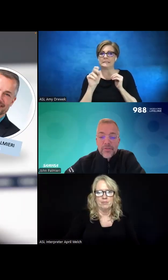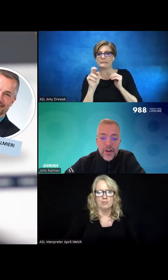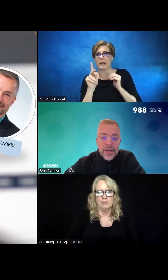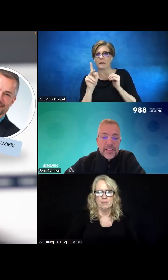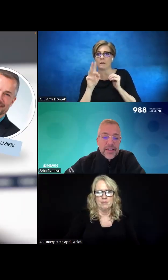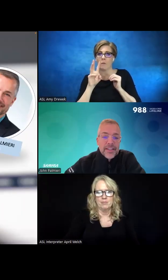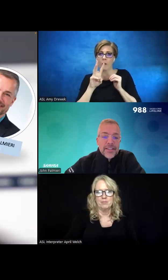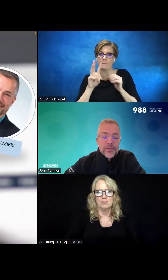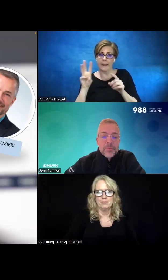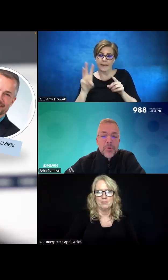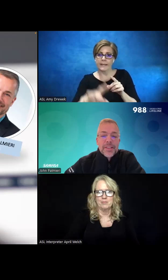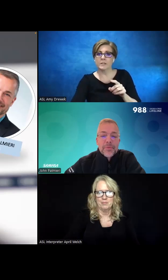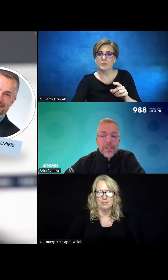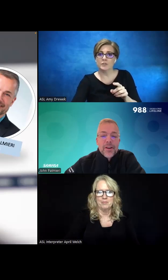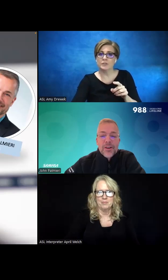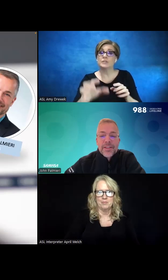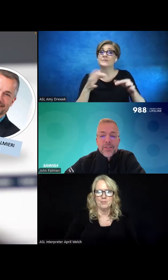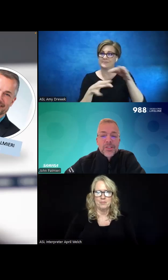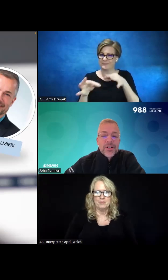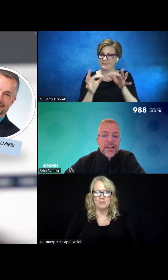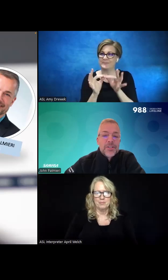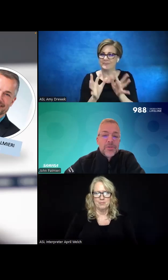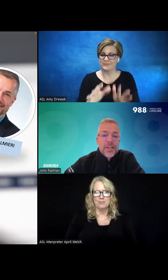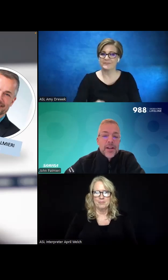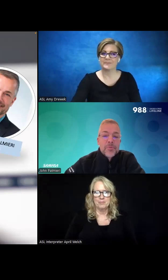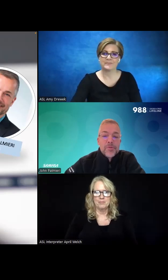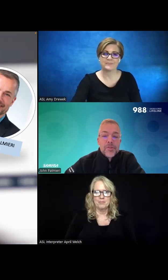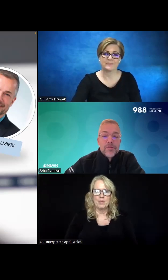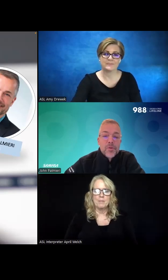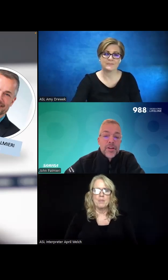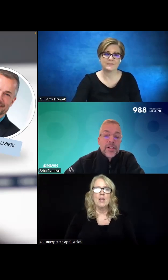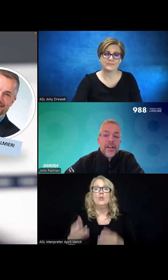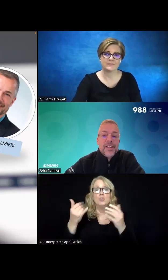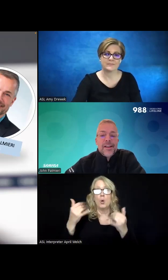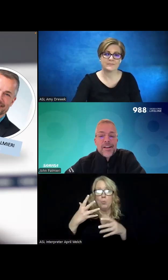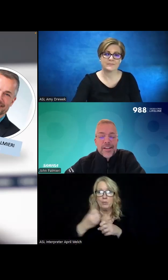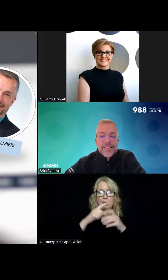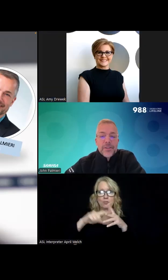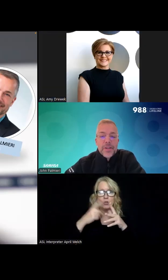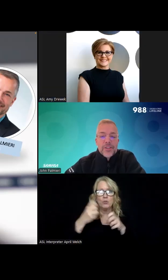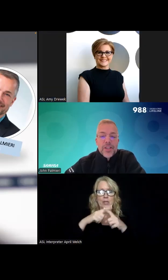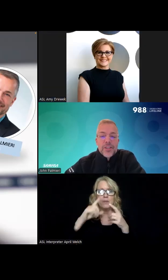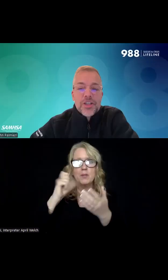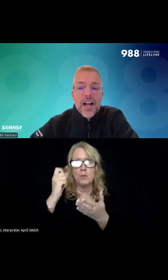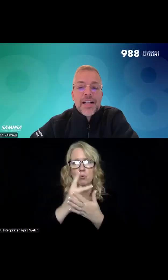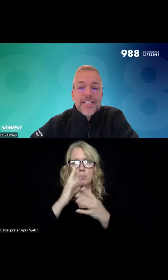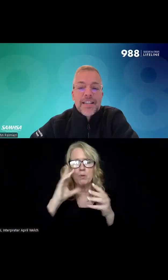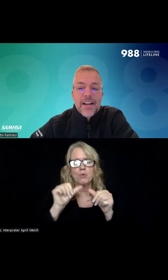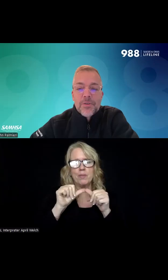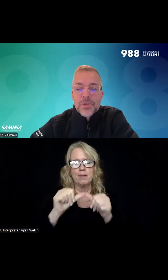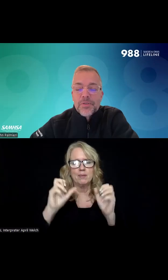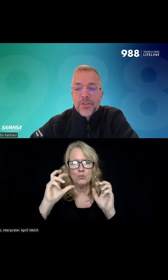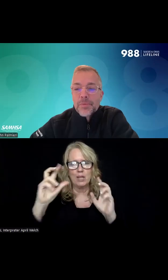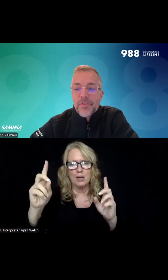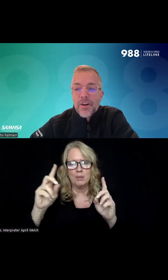and also very excited to report that we are now starting to get approval for continuing education